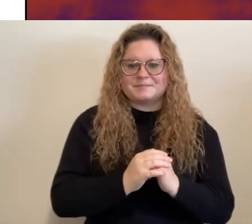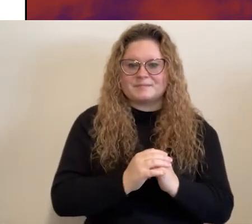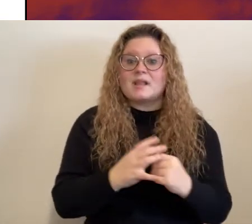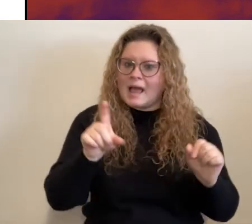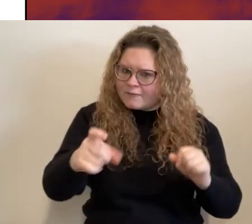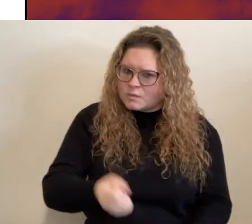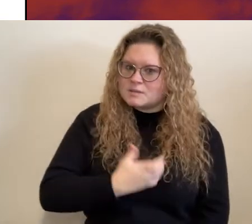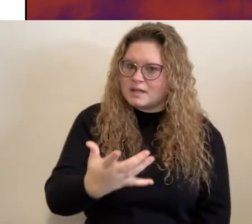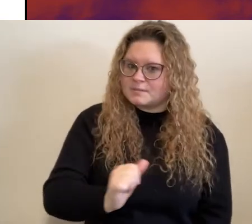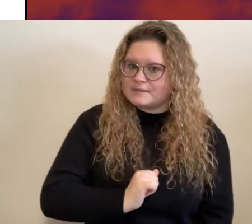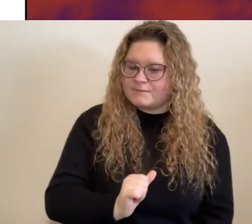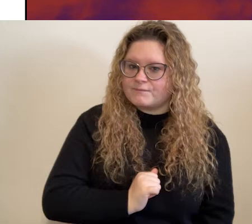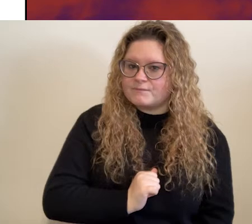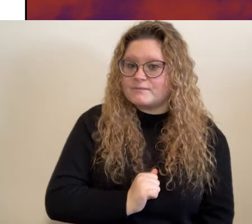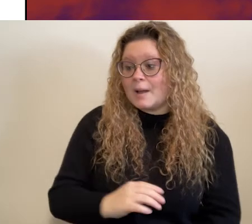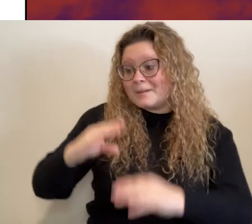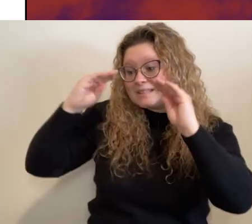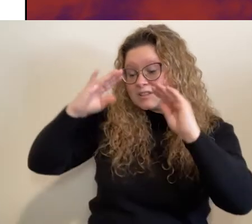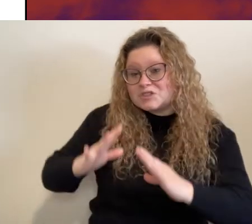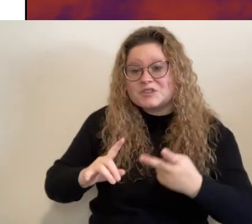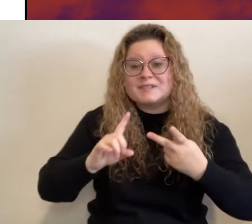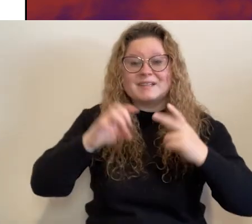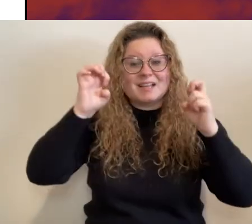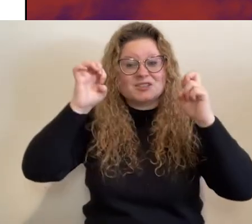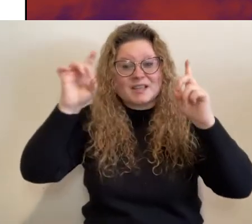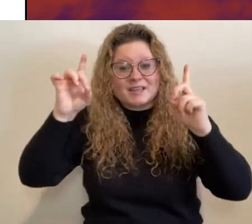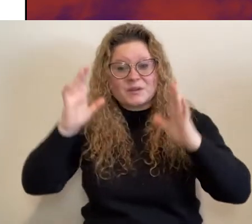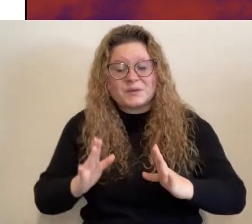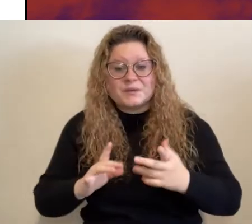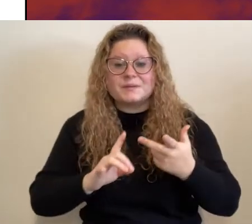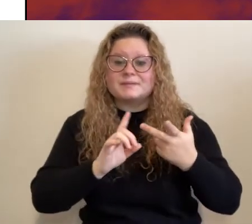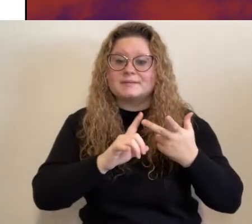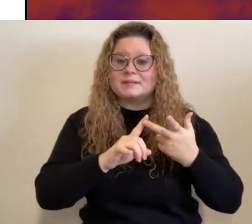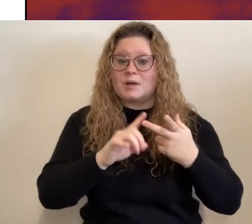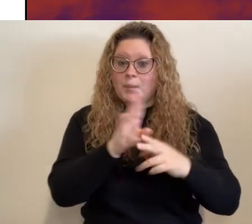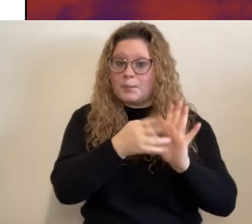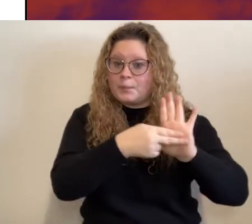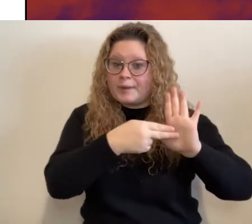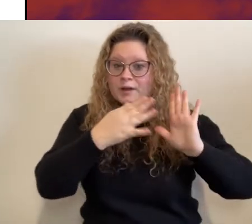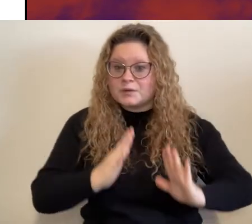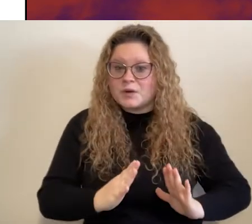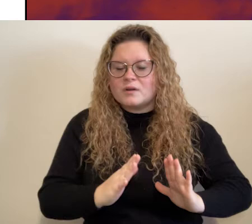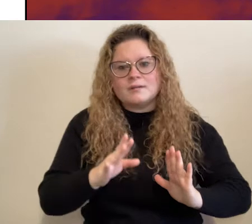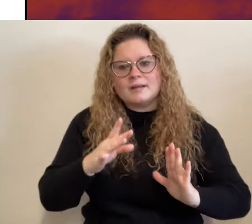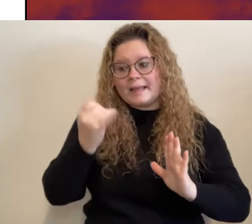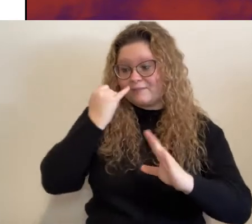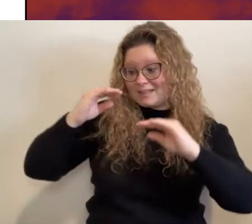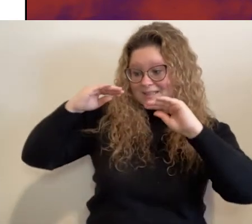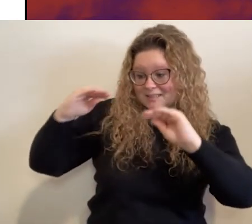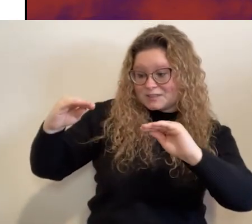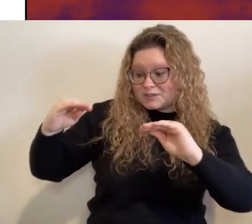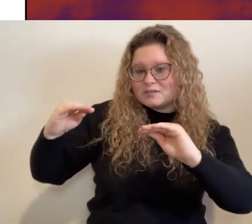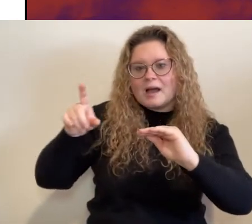as a brand creator, as an educator, if you aren't learning something new when you're teaching. So even me speaking through